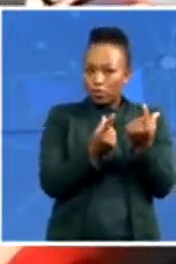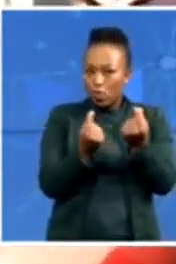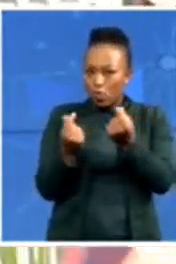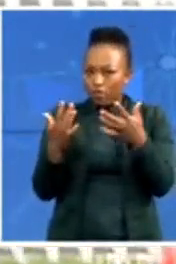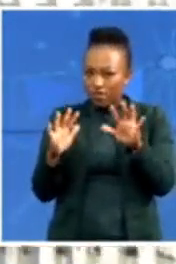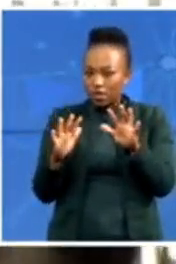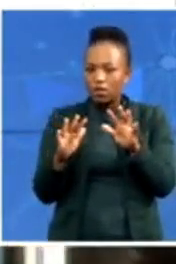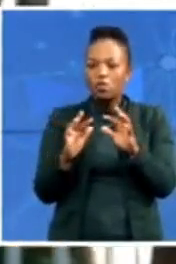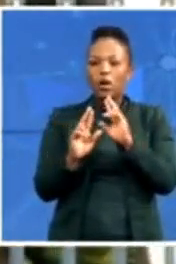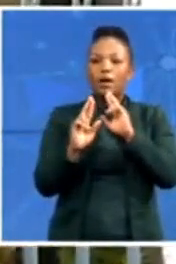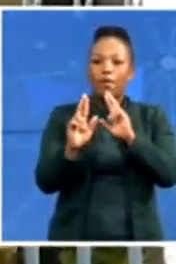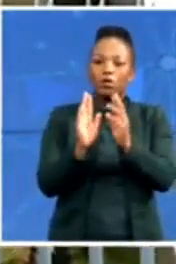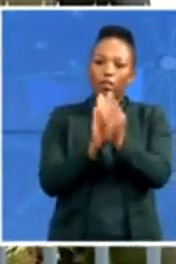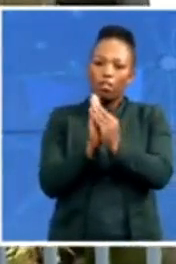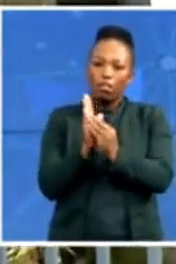President.